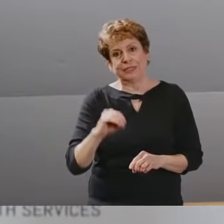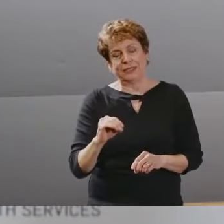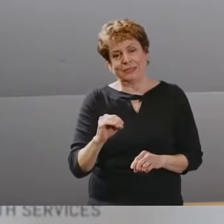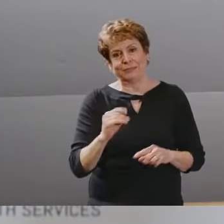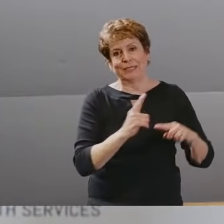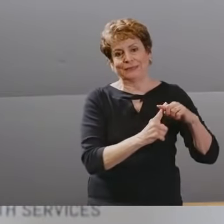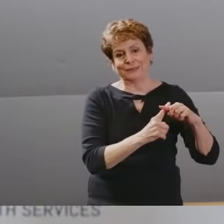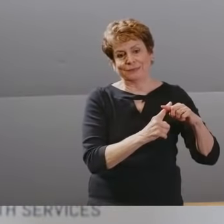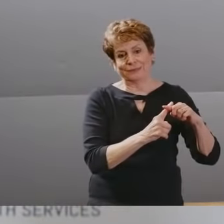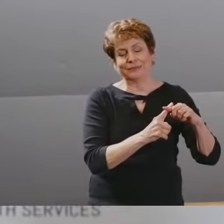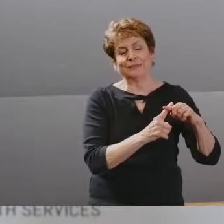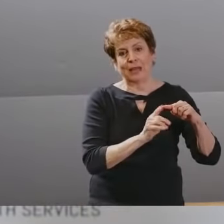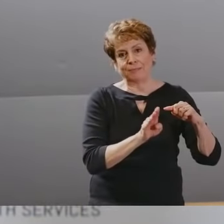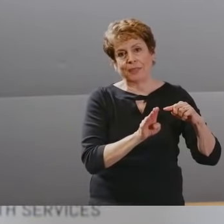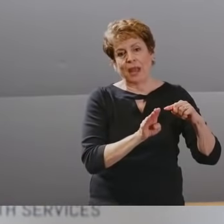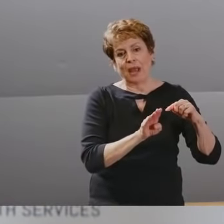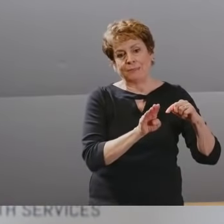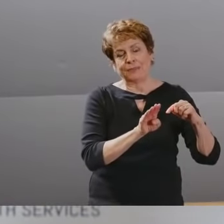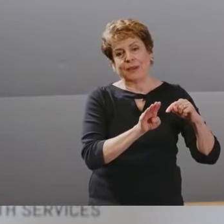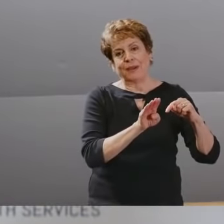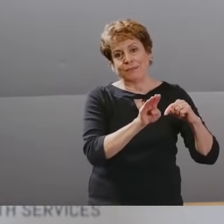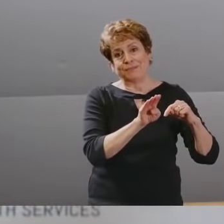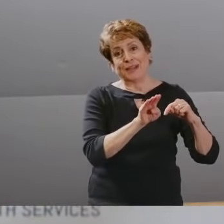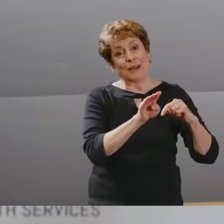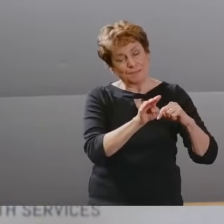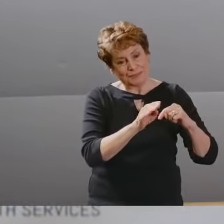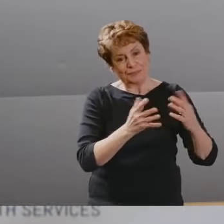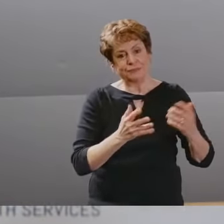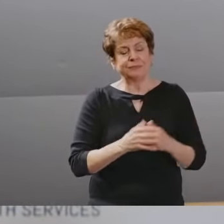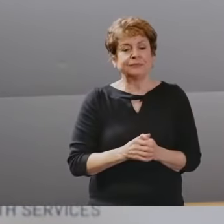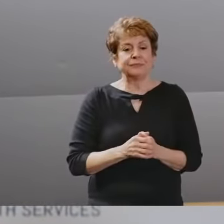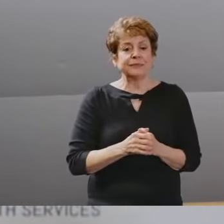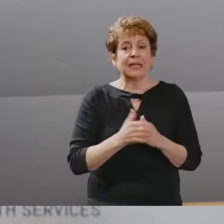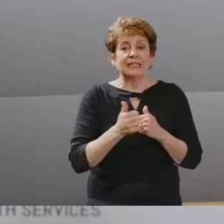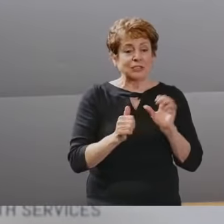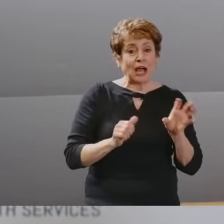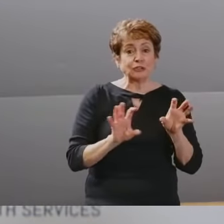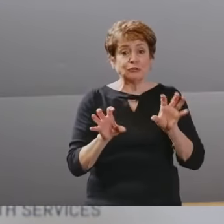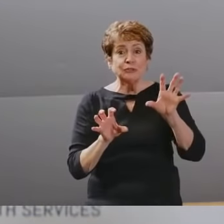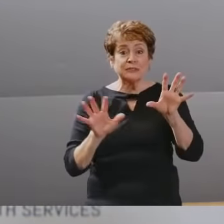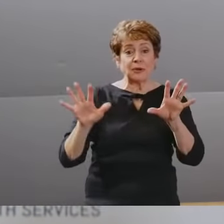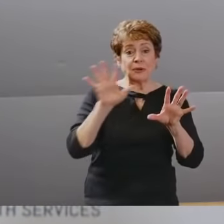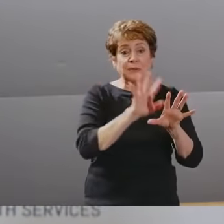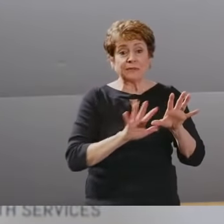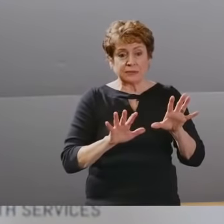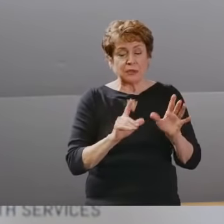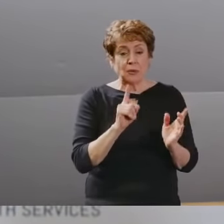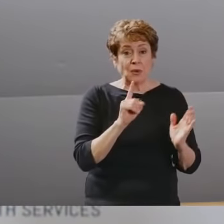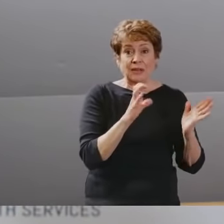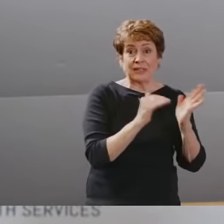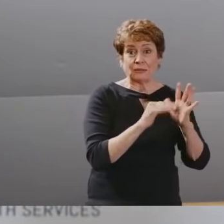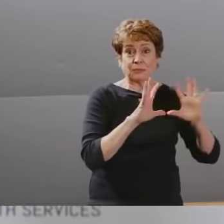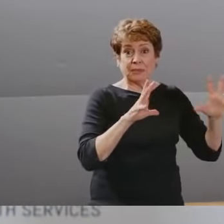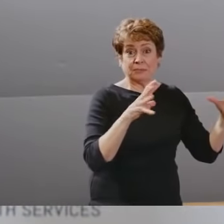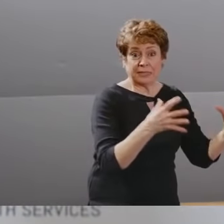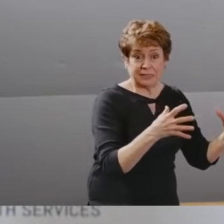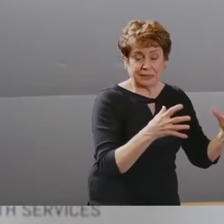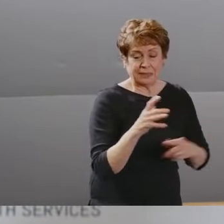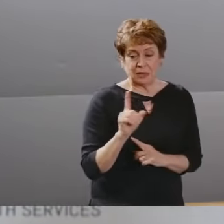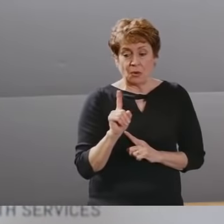Each county also has a case rate that exceeds 100 per 100,000 people, which also meets the substantial category for that